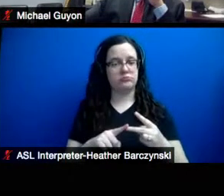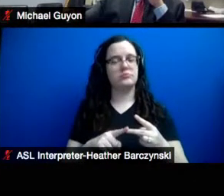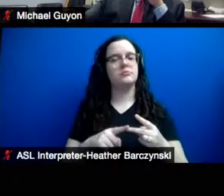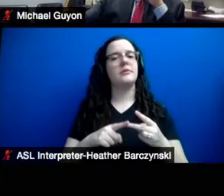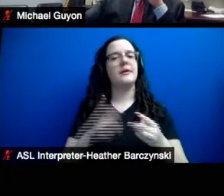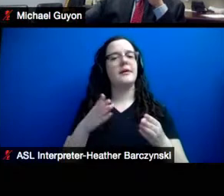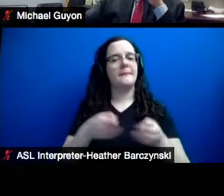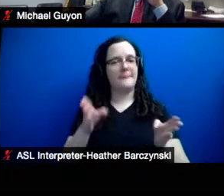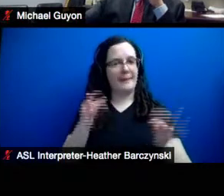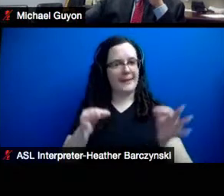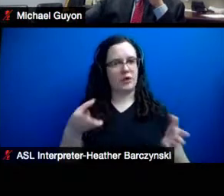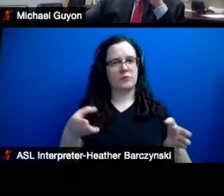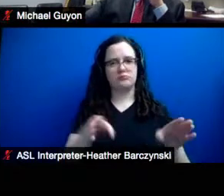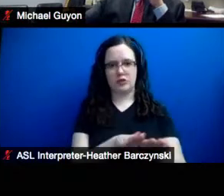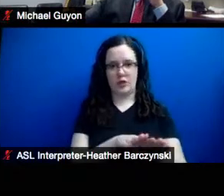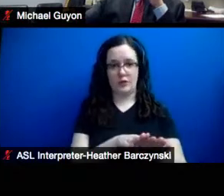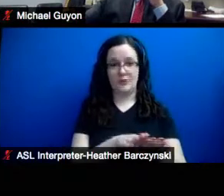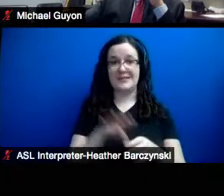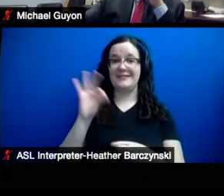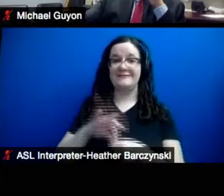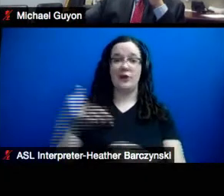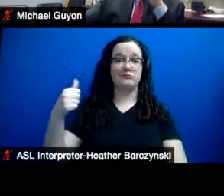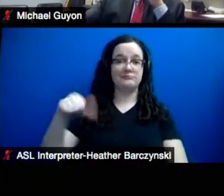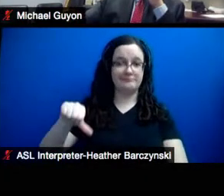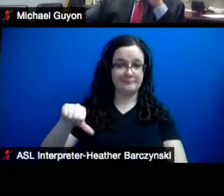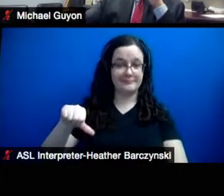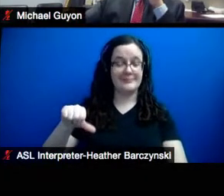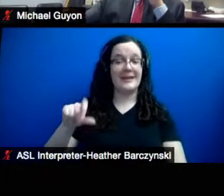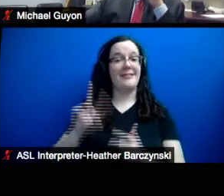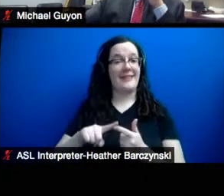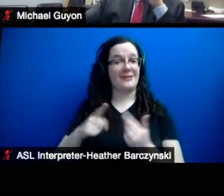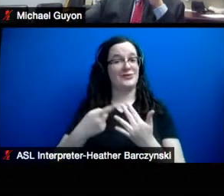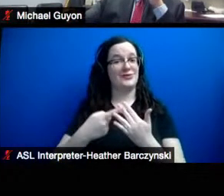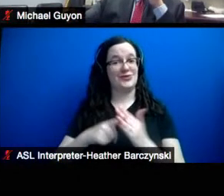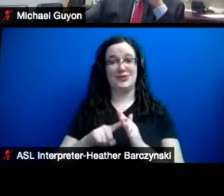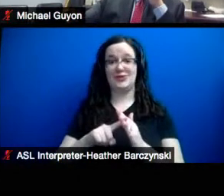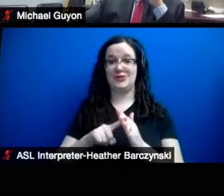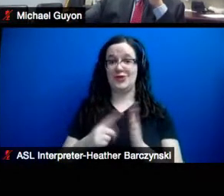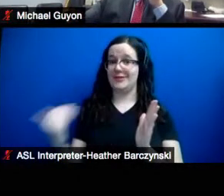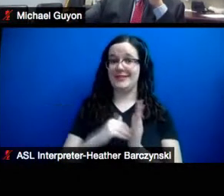hearing and voting this down, and then we'll start from scratch.